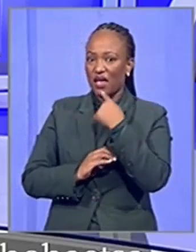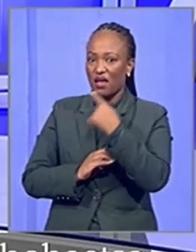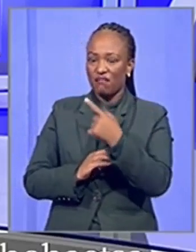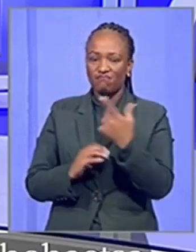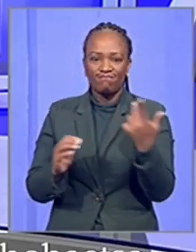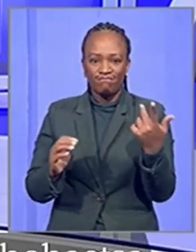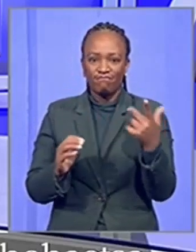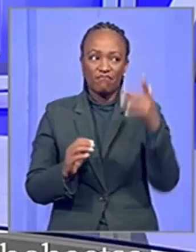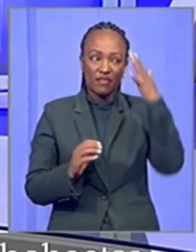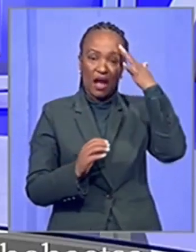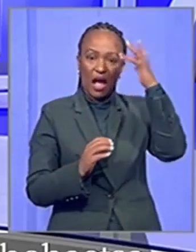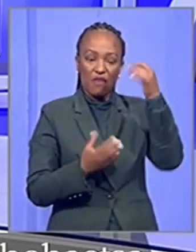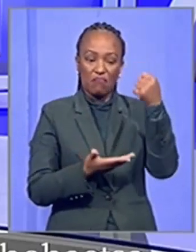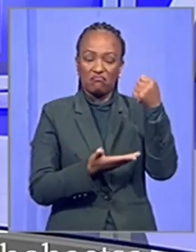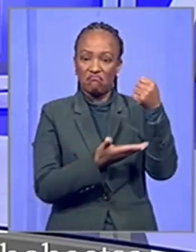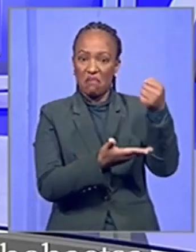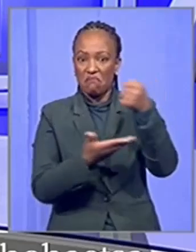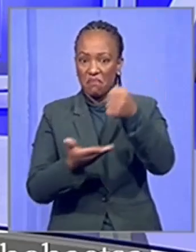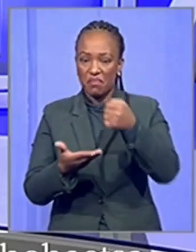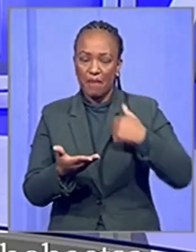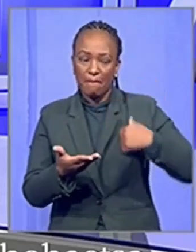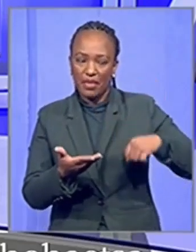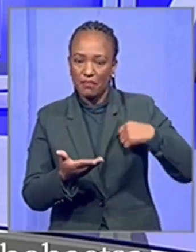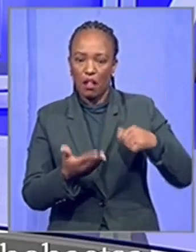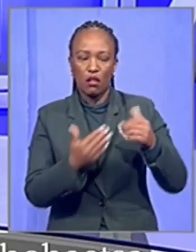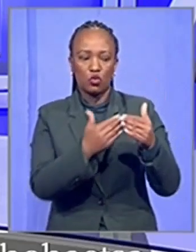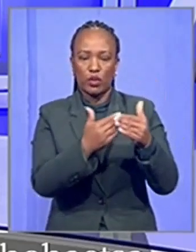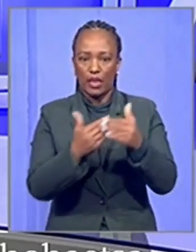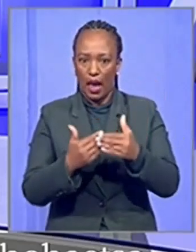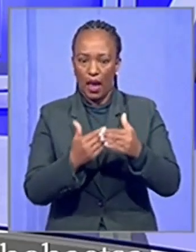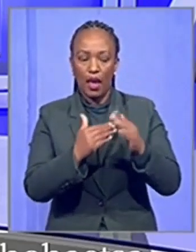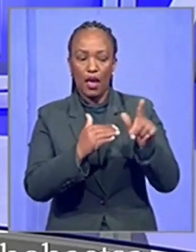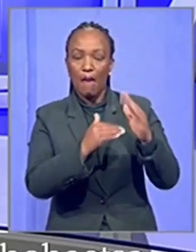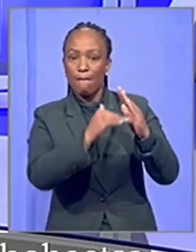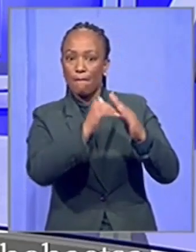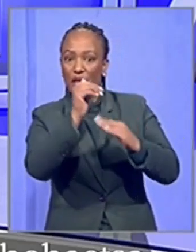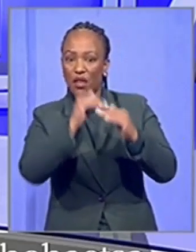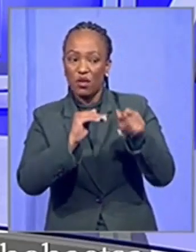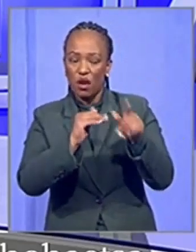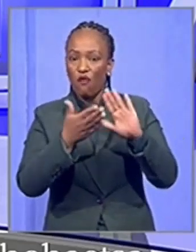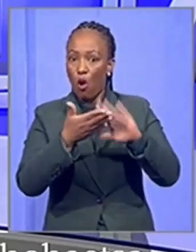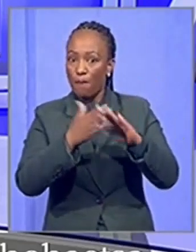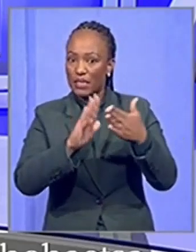ka matlole a go tlhokomela dikago tseno tse di botlhokwa thata go baagi le bojanala.